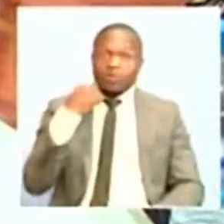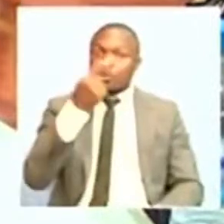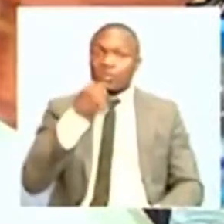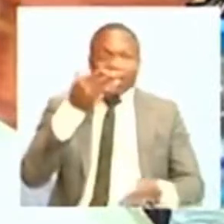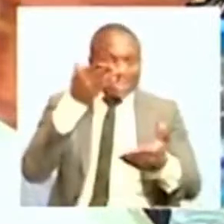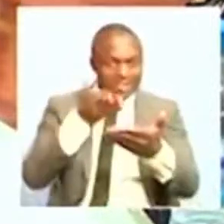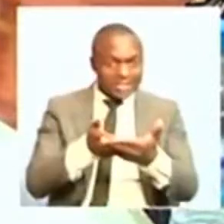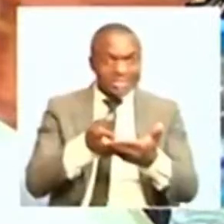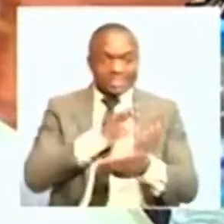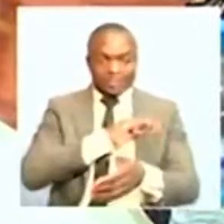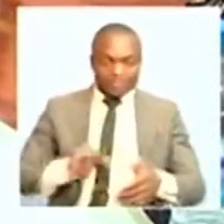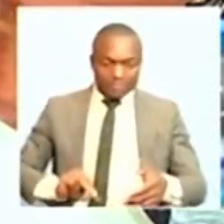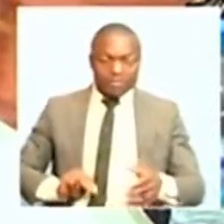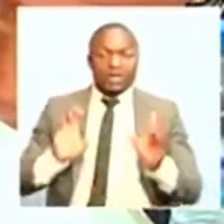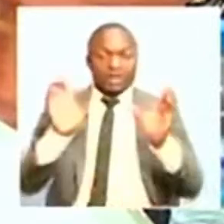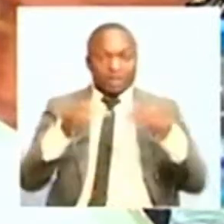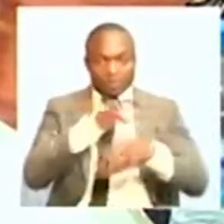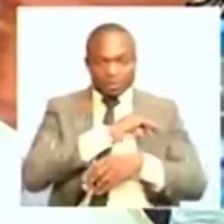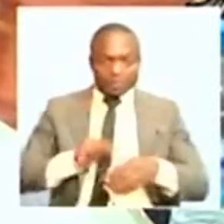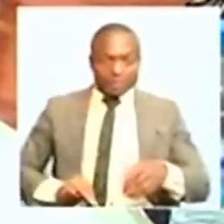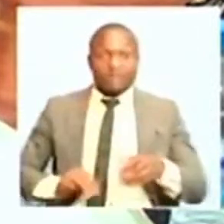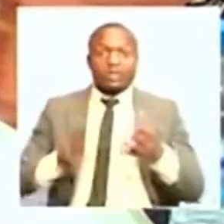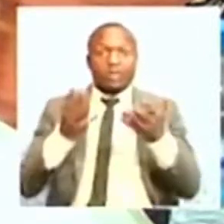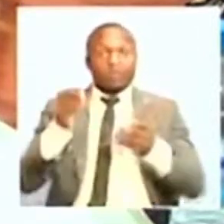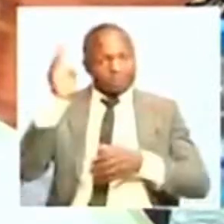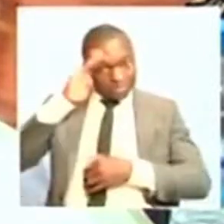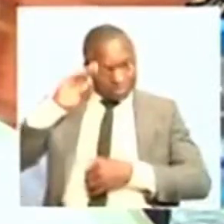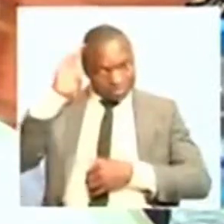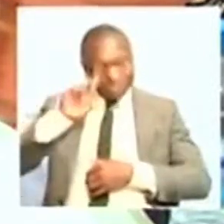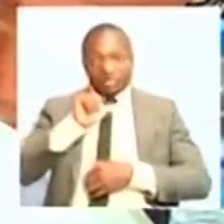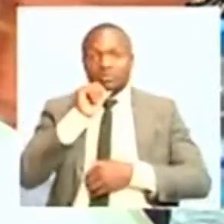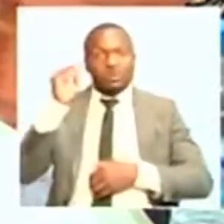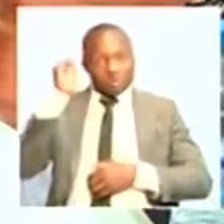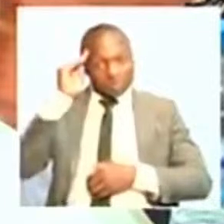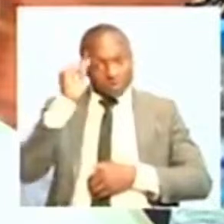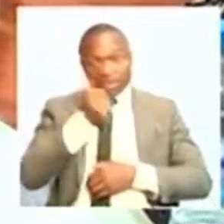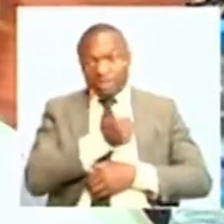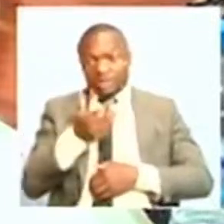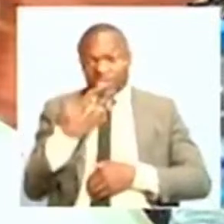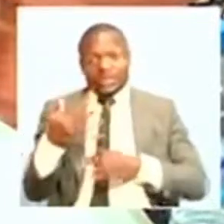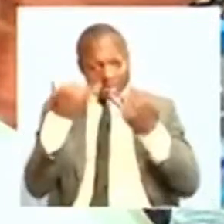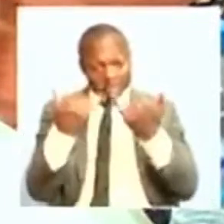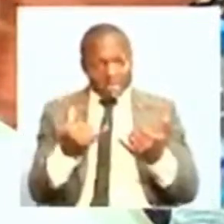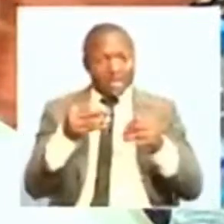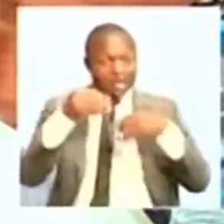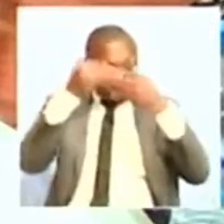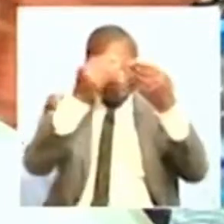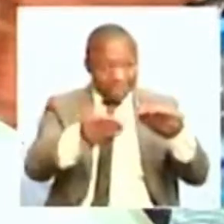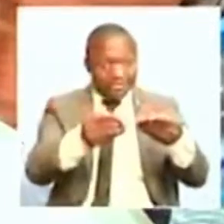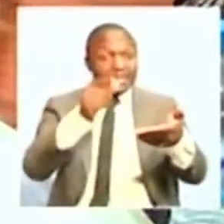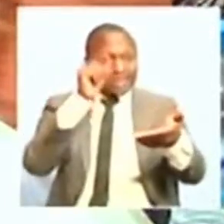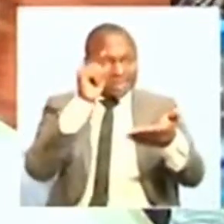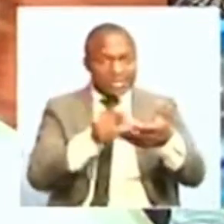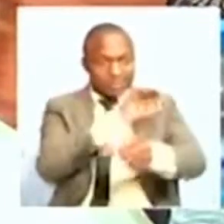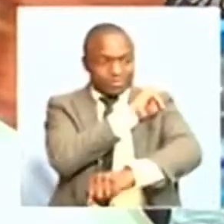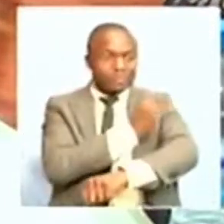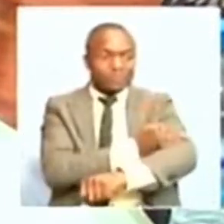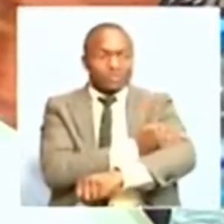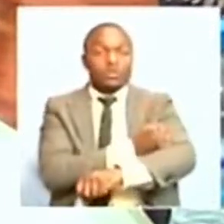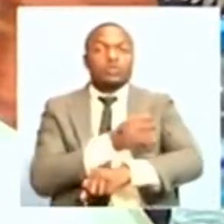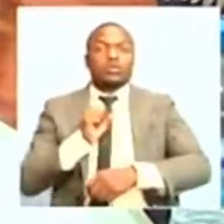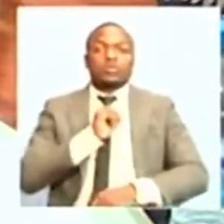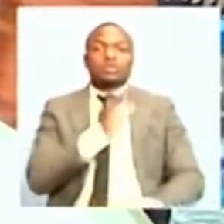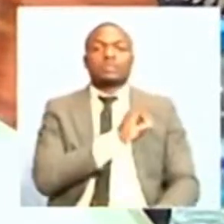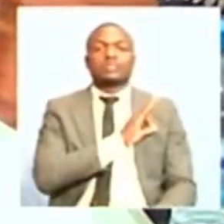and the committee members. As I said, I want to present that I don't know anything. Now you are extending that to the immunity to the